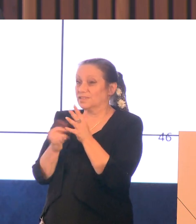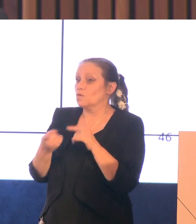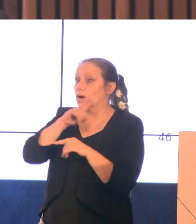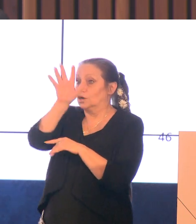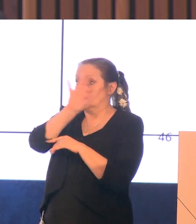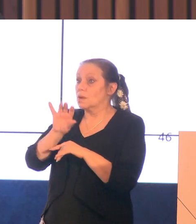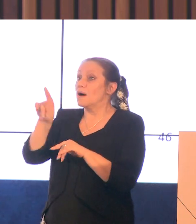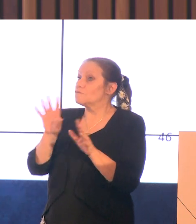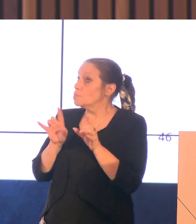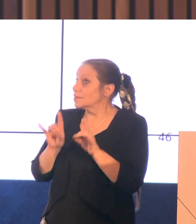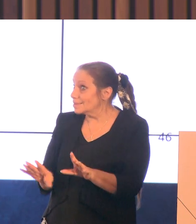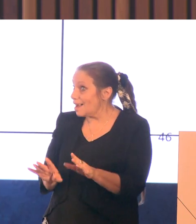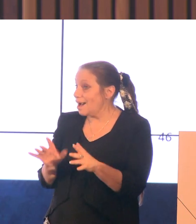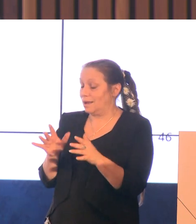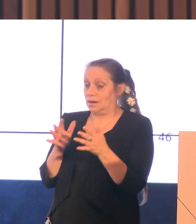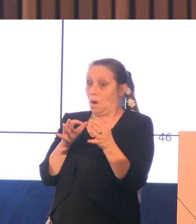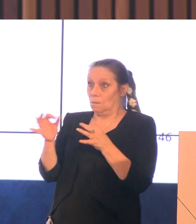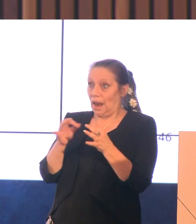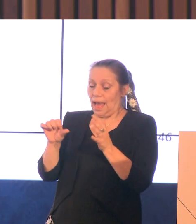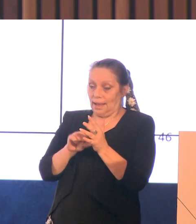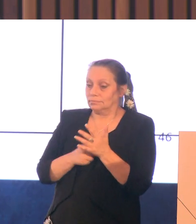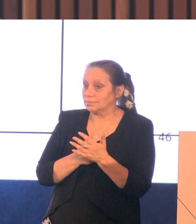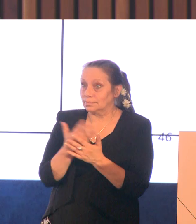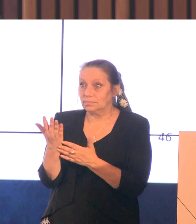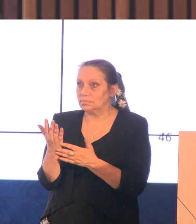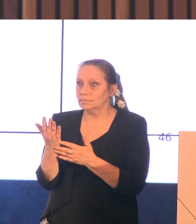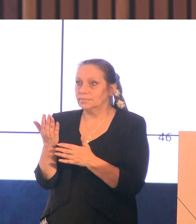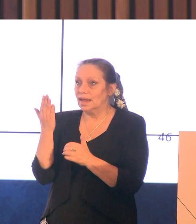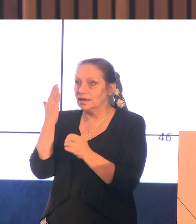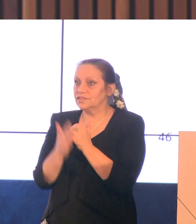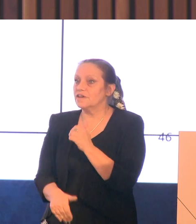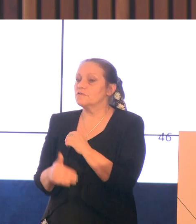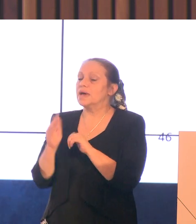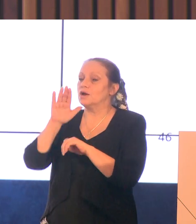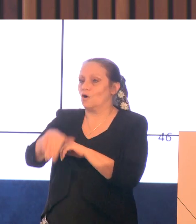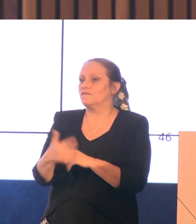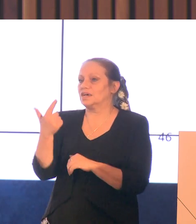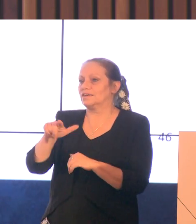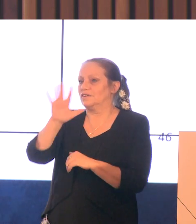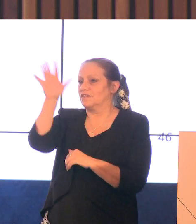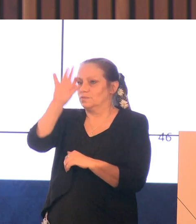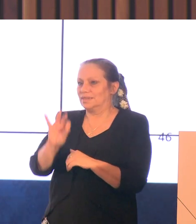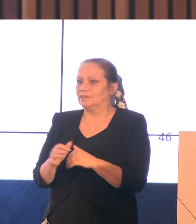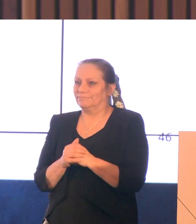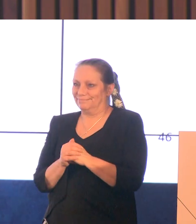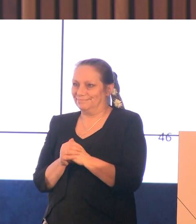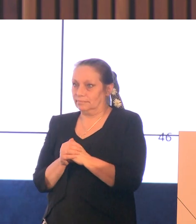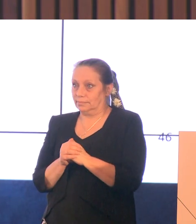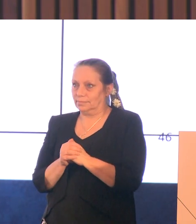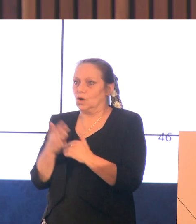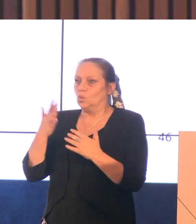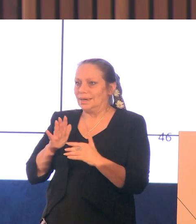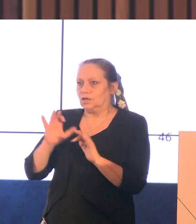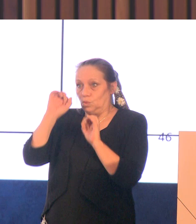of the scheme, plan utilisation has never been above 75%. And so we need